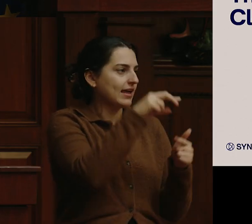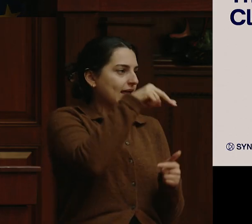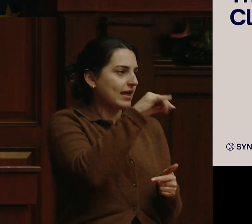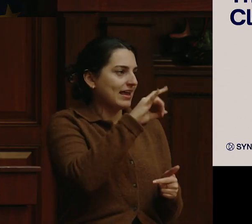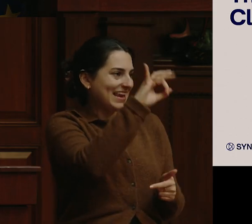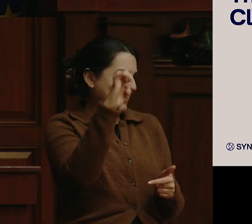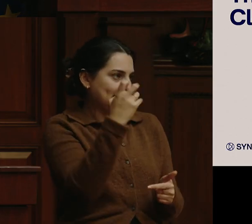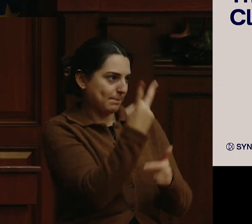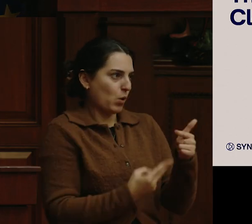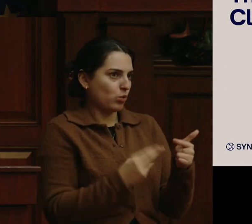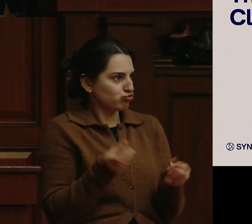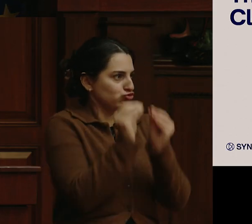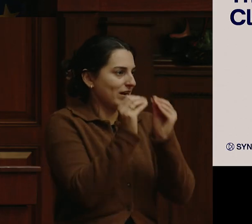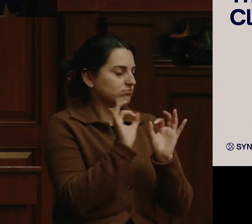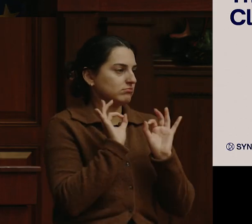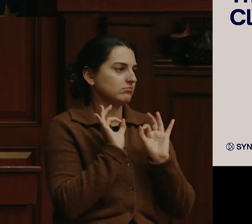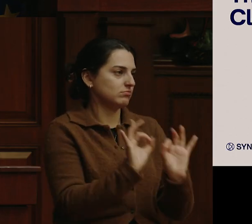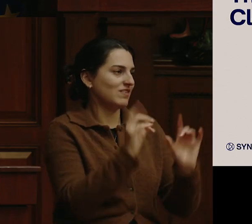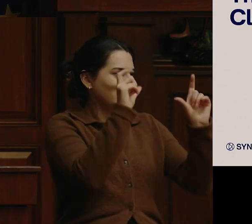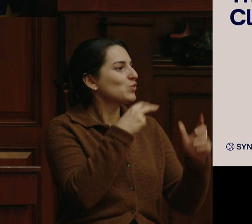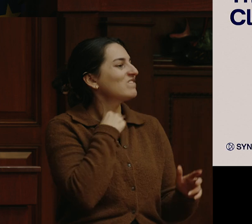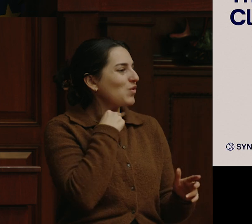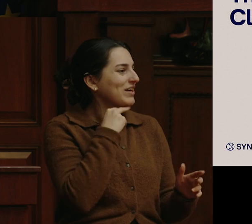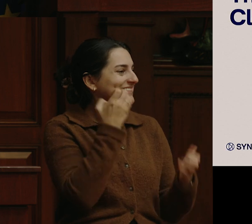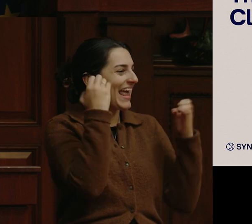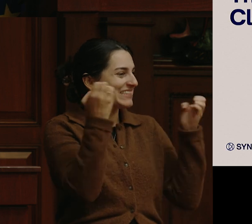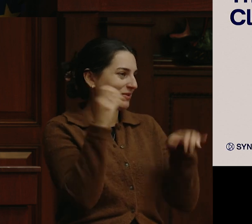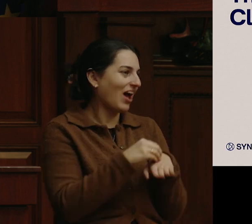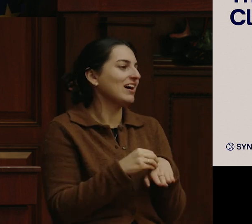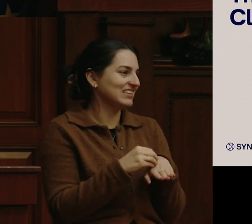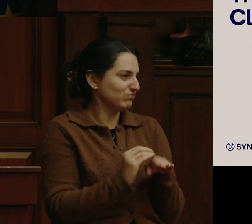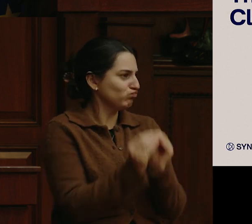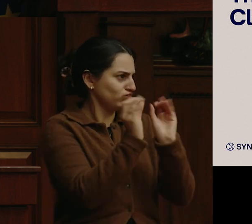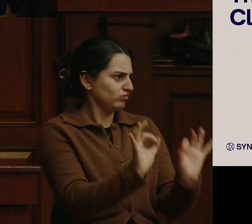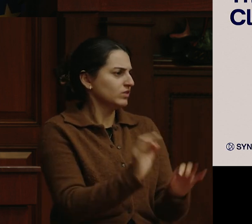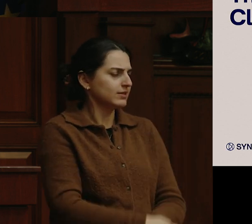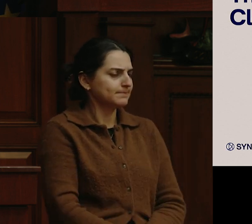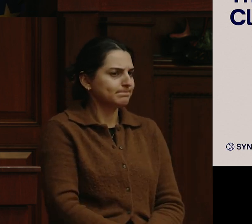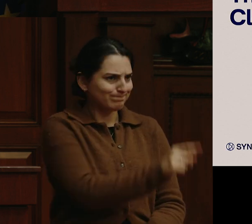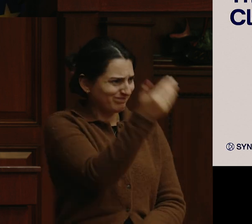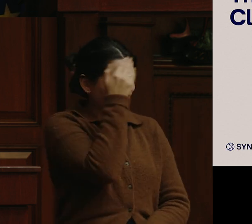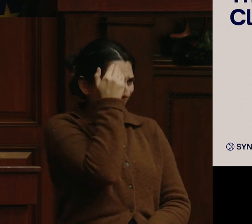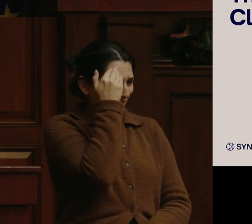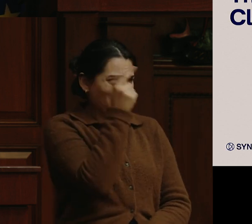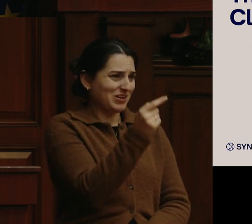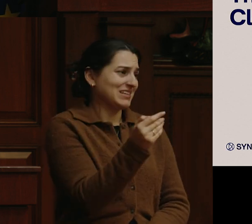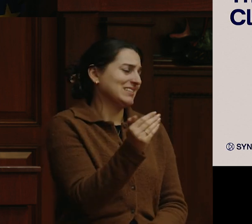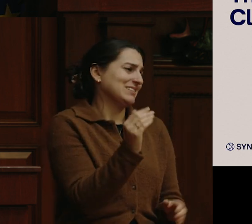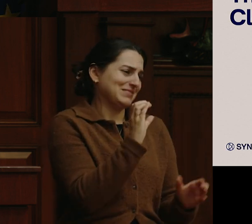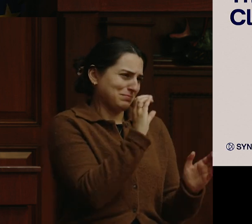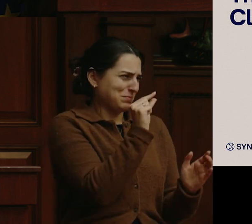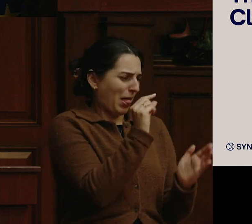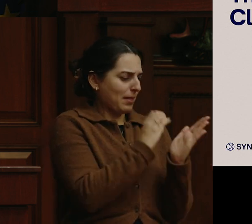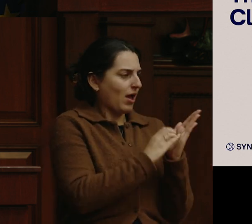for creating the wonderful Photo Voice exhibition And as you know, a small section is